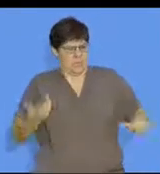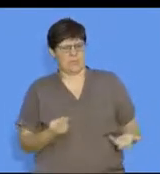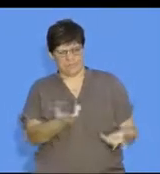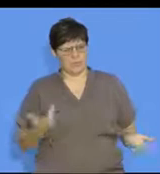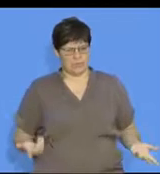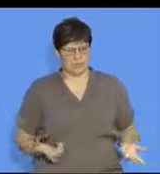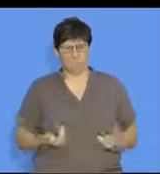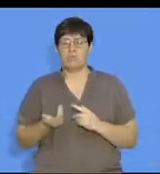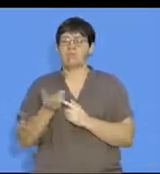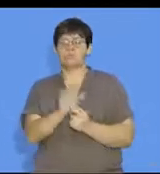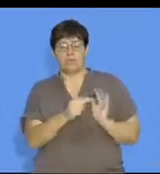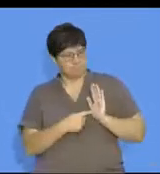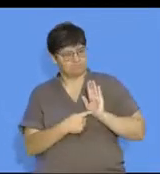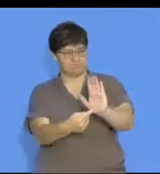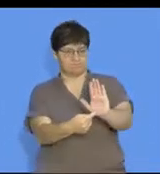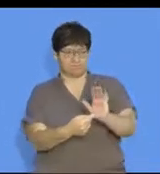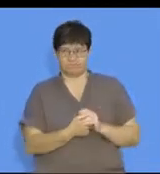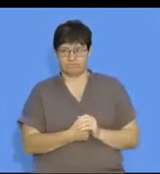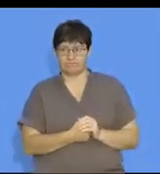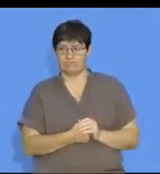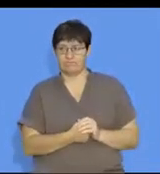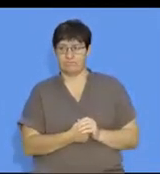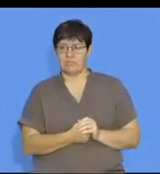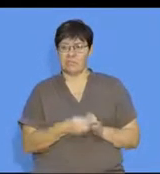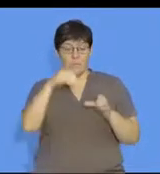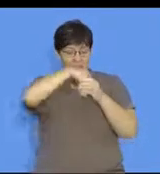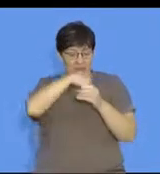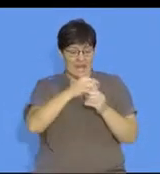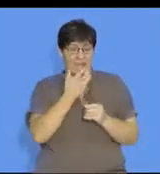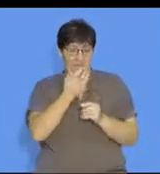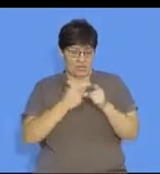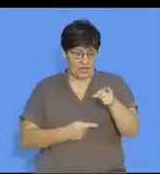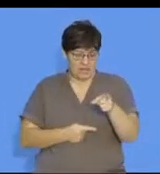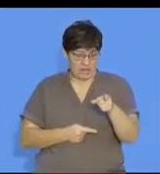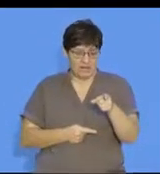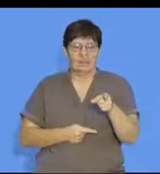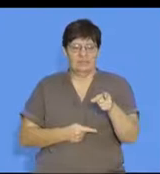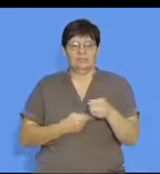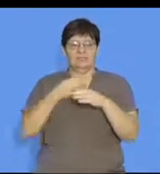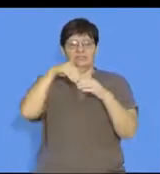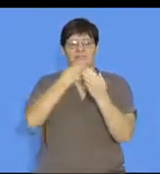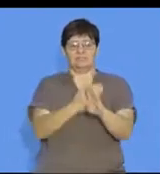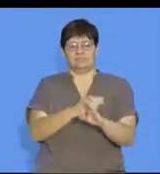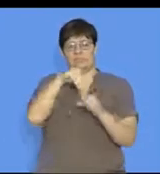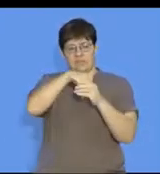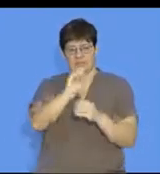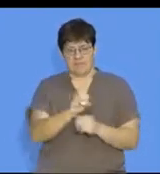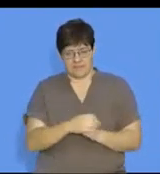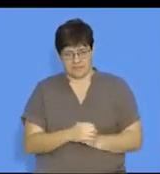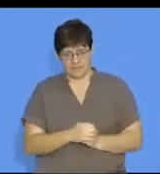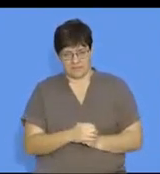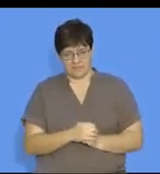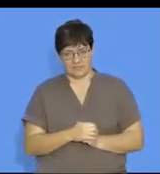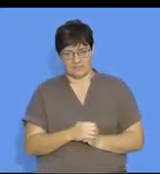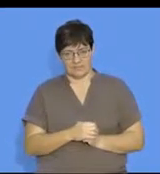Okay, we have used this demonstration to show that inside this battery there is internal resistance. So in other